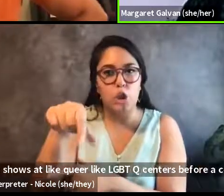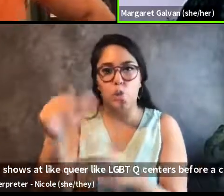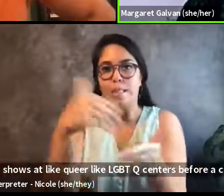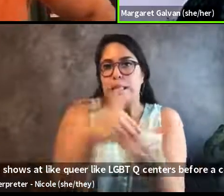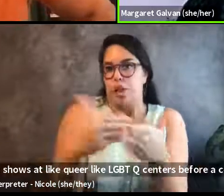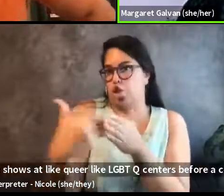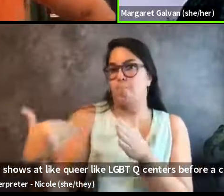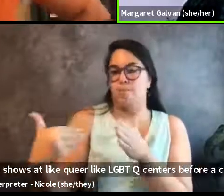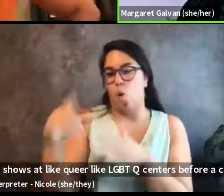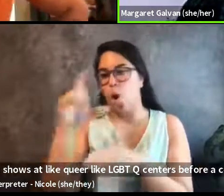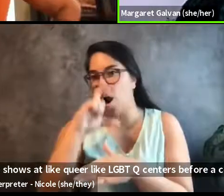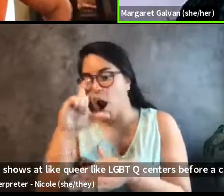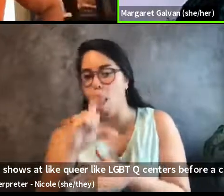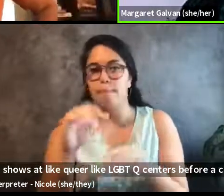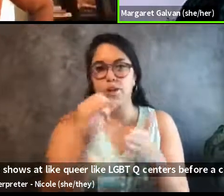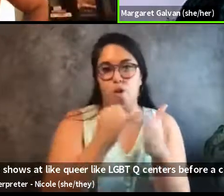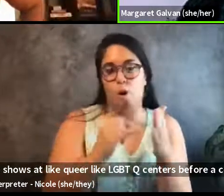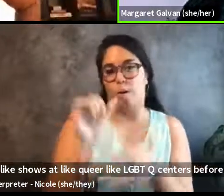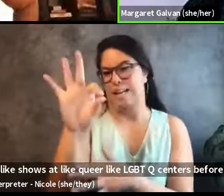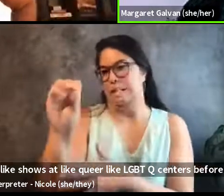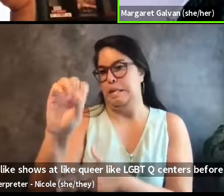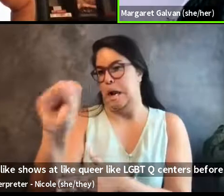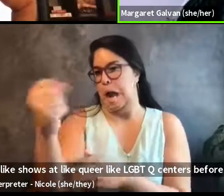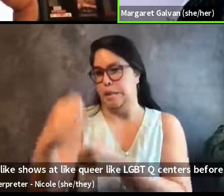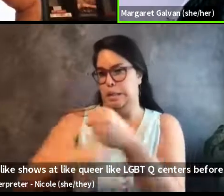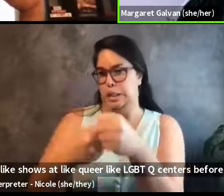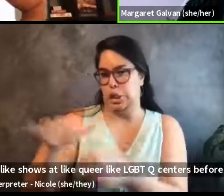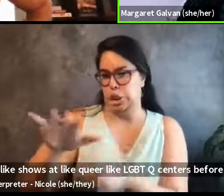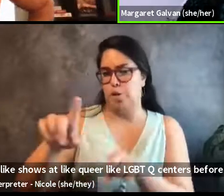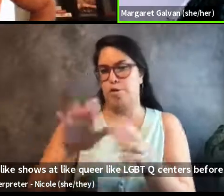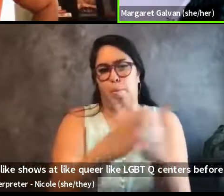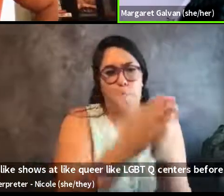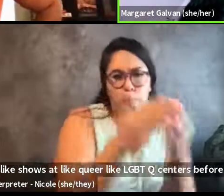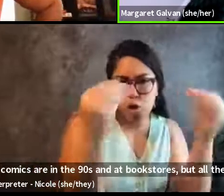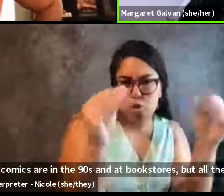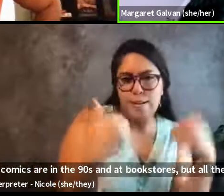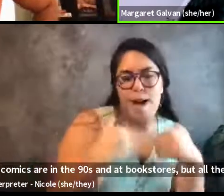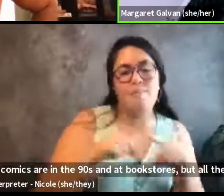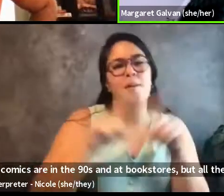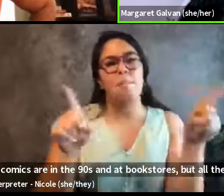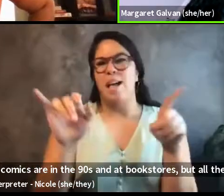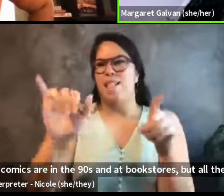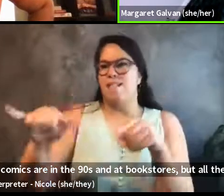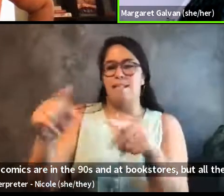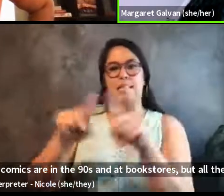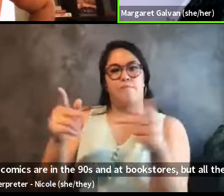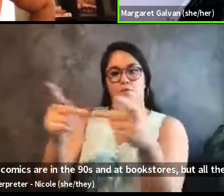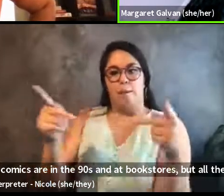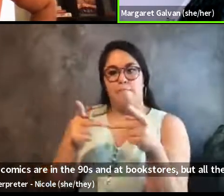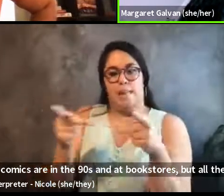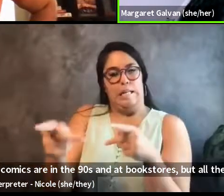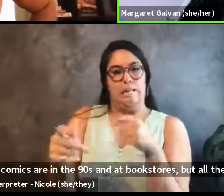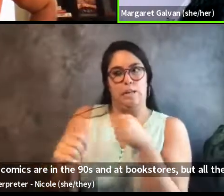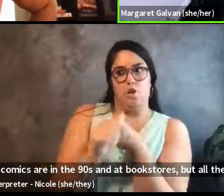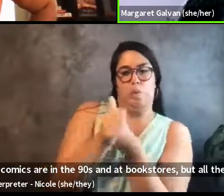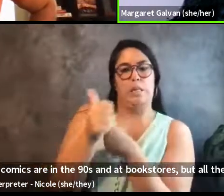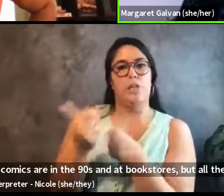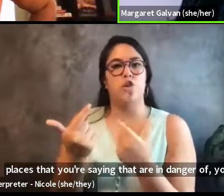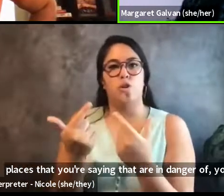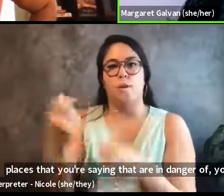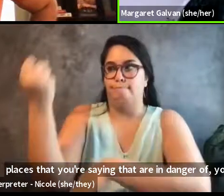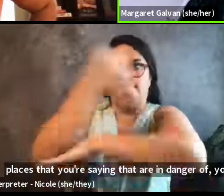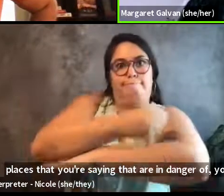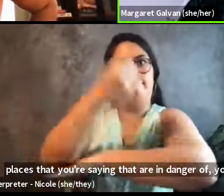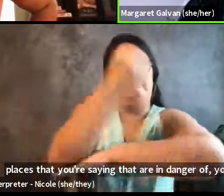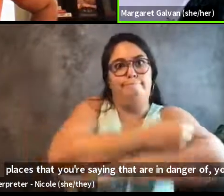comics are in the nineties and at bookstores, but all these places that you're saying that are in danger of, you know, being lost